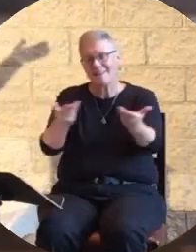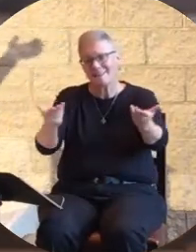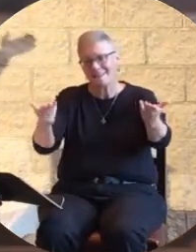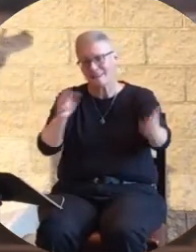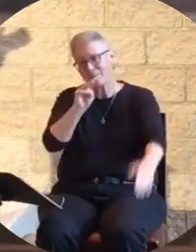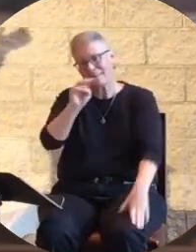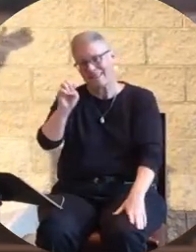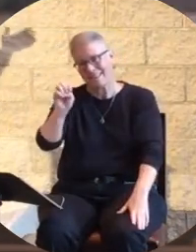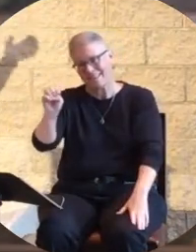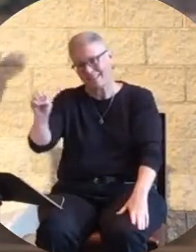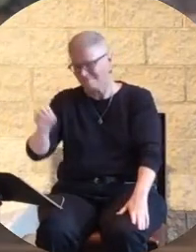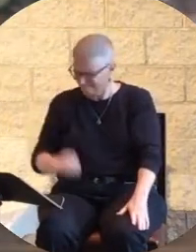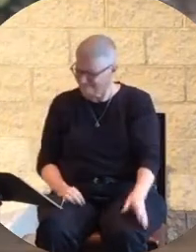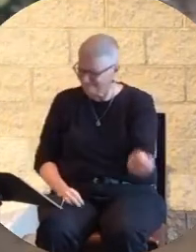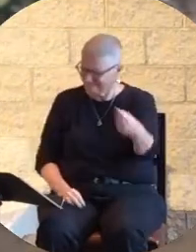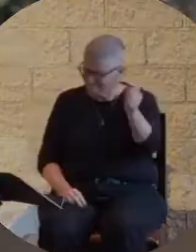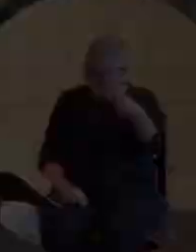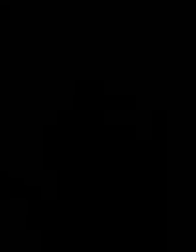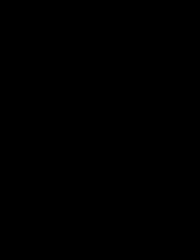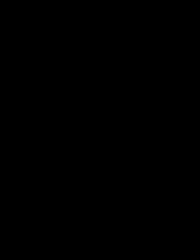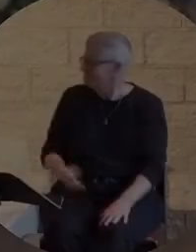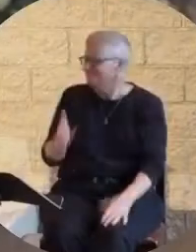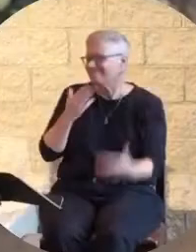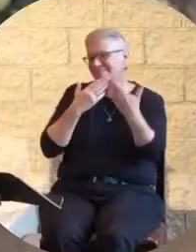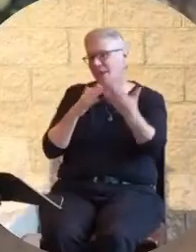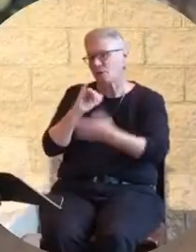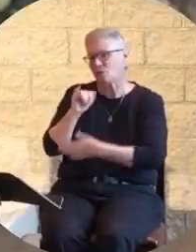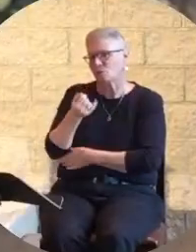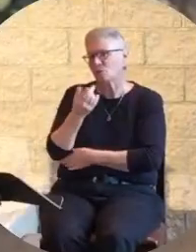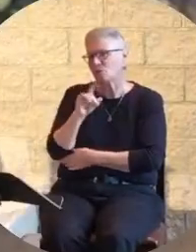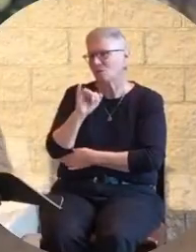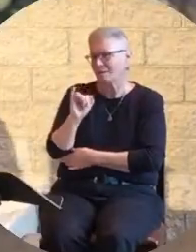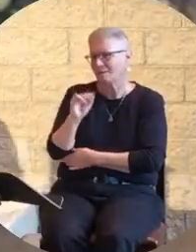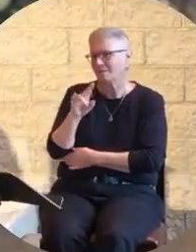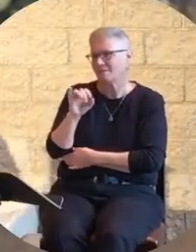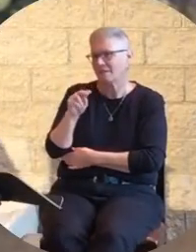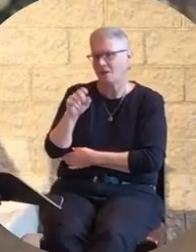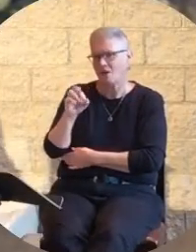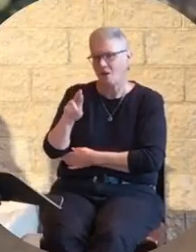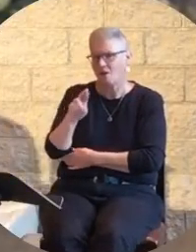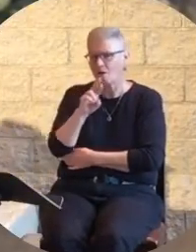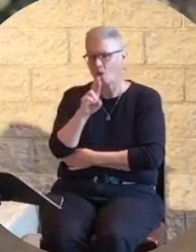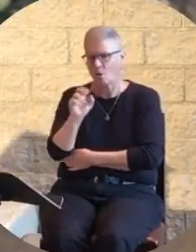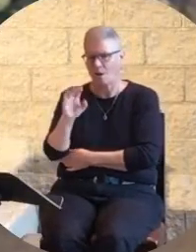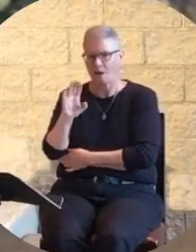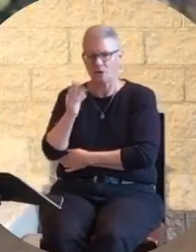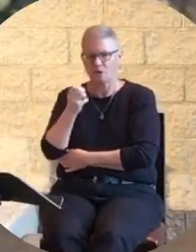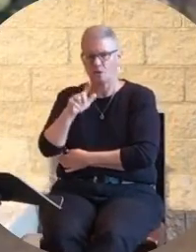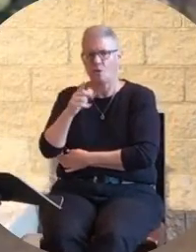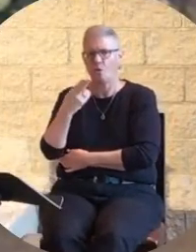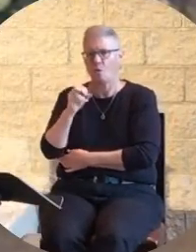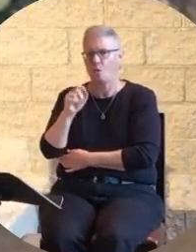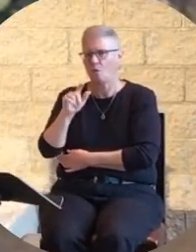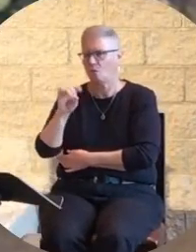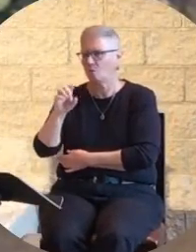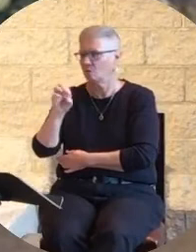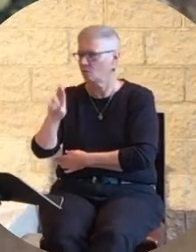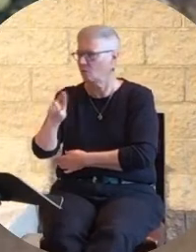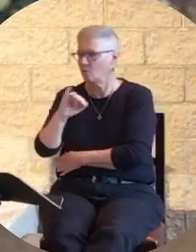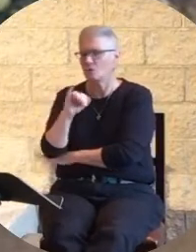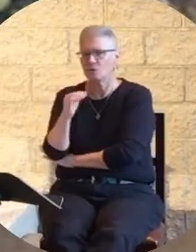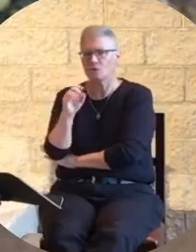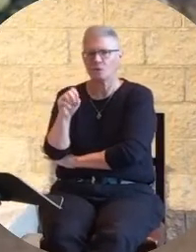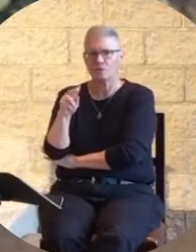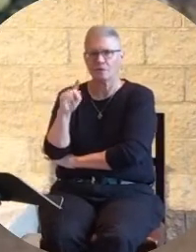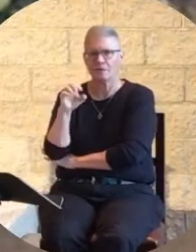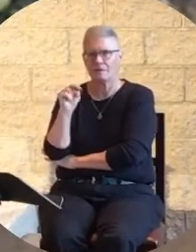Rachel Holder, Gerilyn Steele, Dave Brigette, Daryl Boudreaux